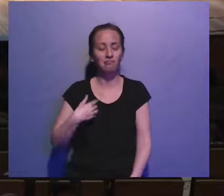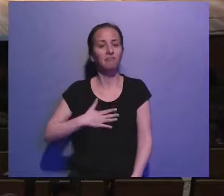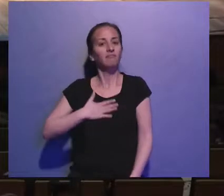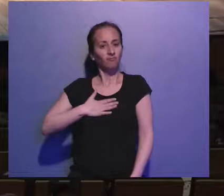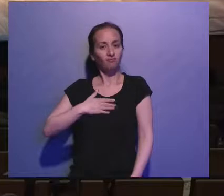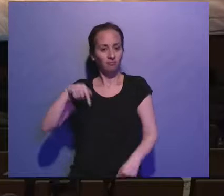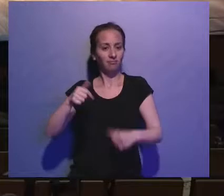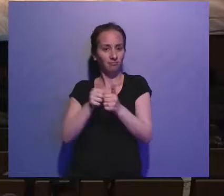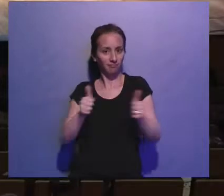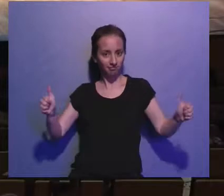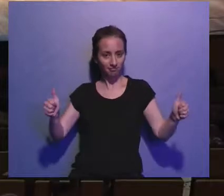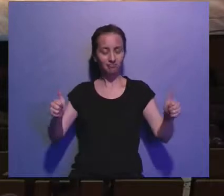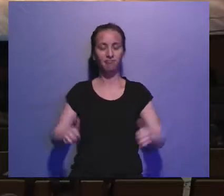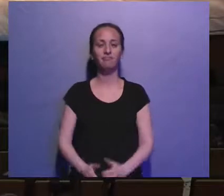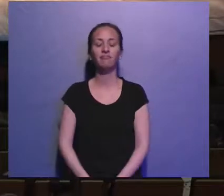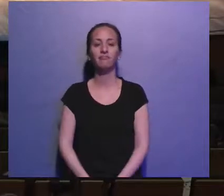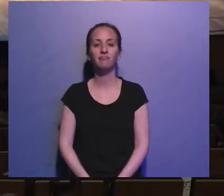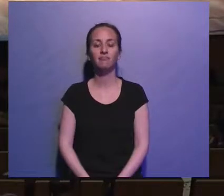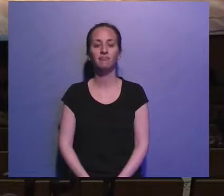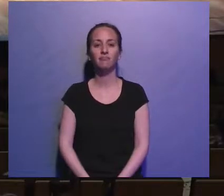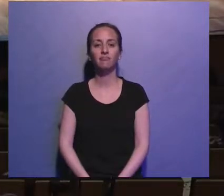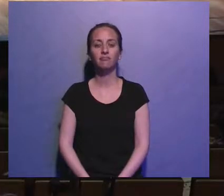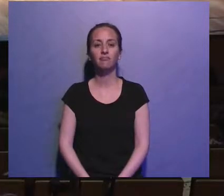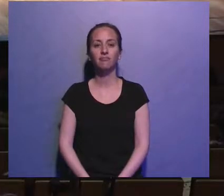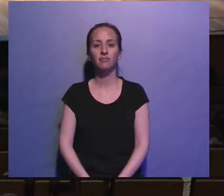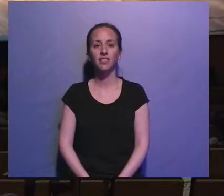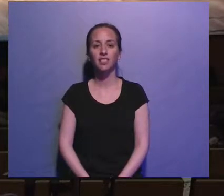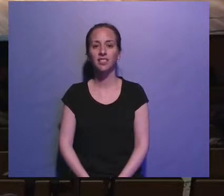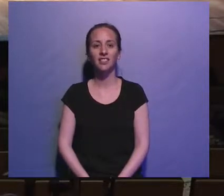It is an honor for me to be part of this panel.